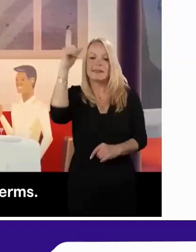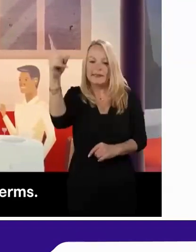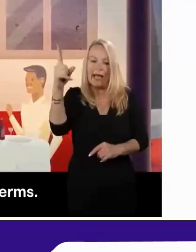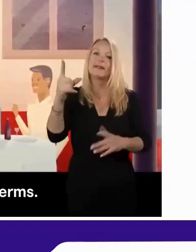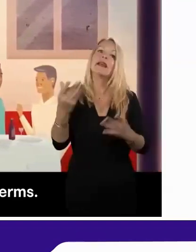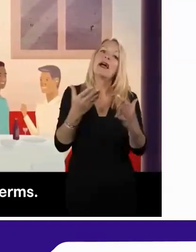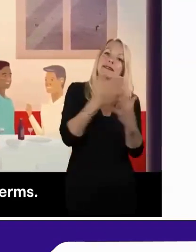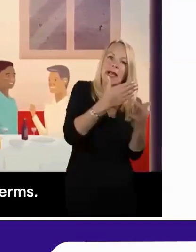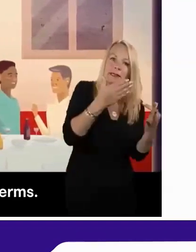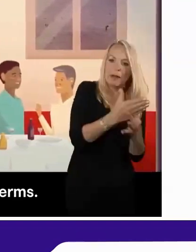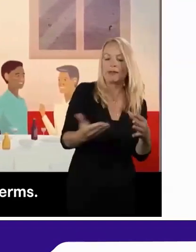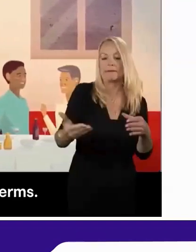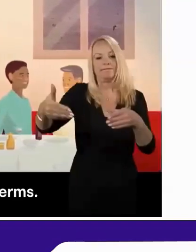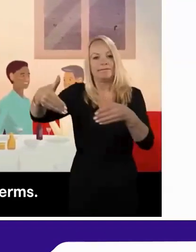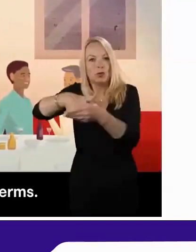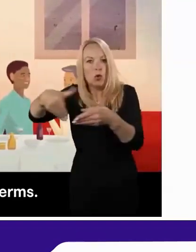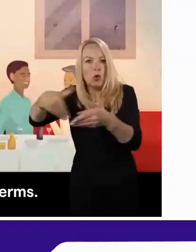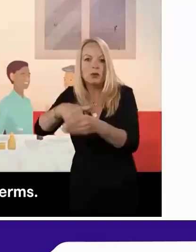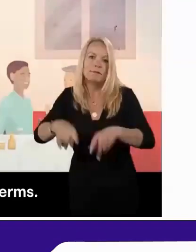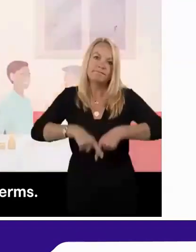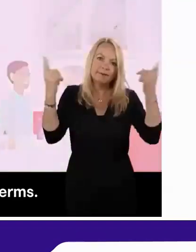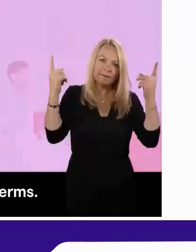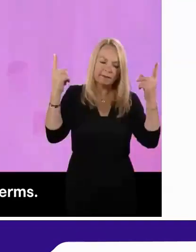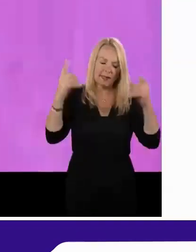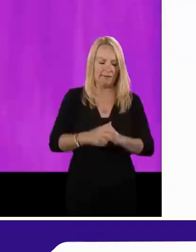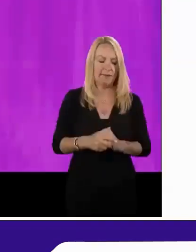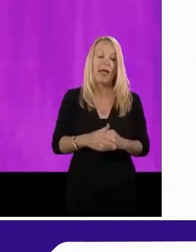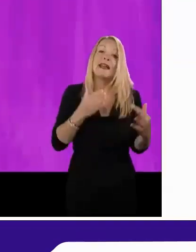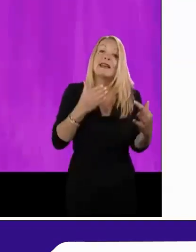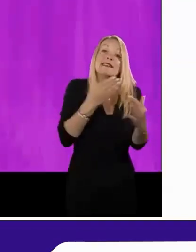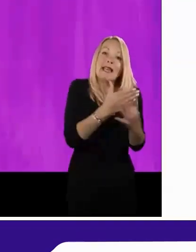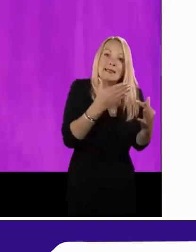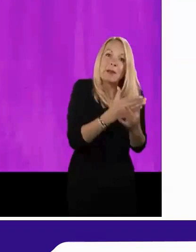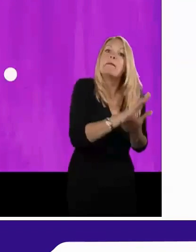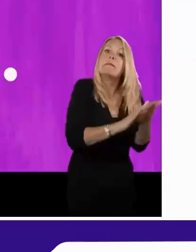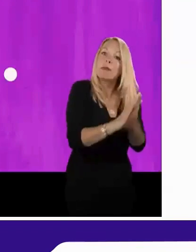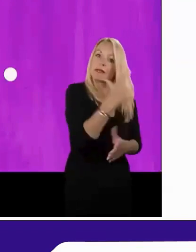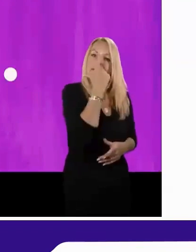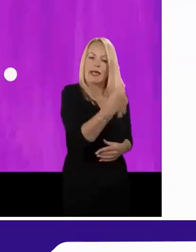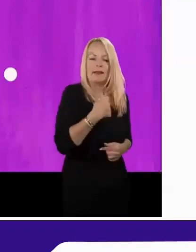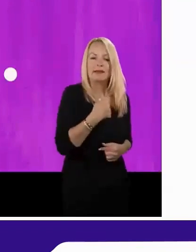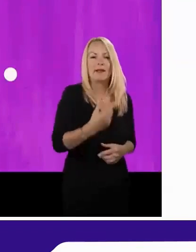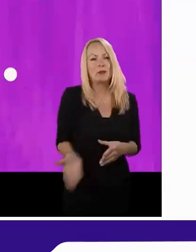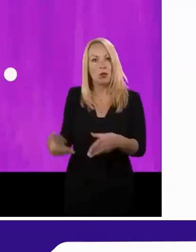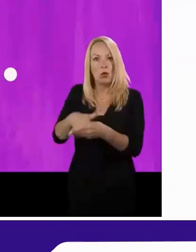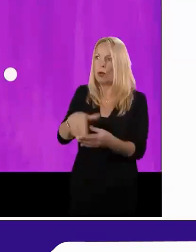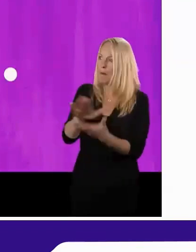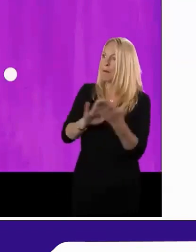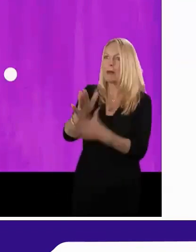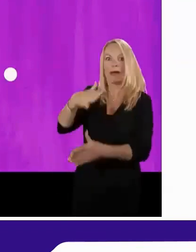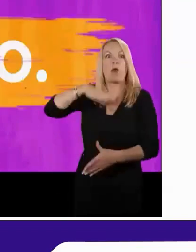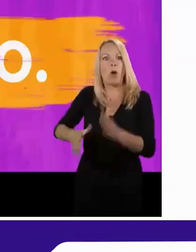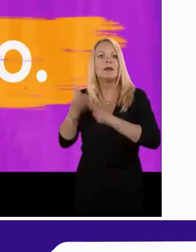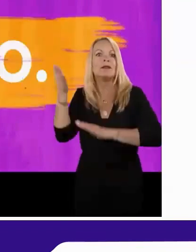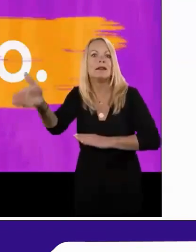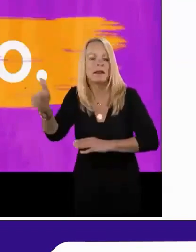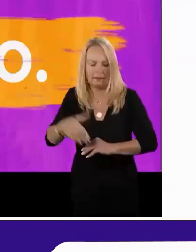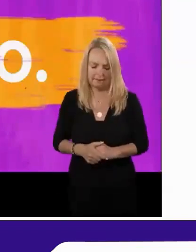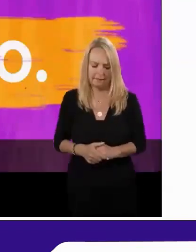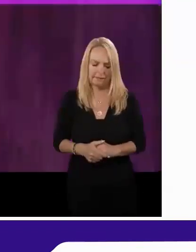between accessibility and inclusion in simple terms. Accessibility means you can. Inclusion means